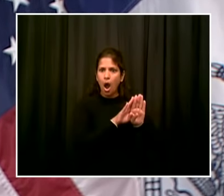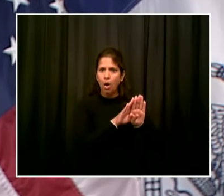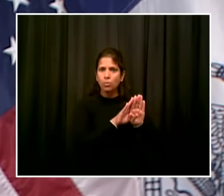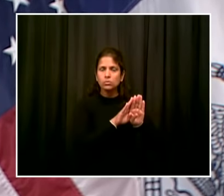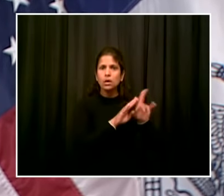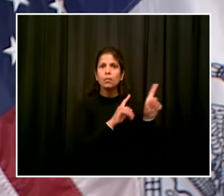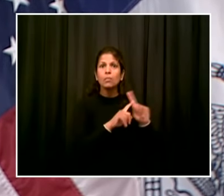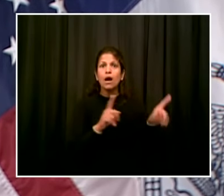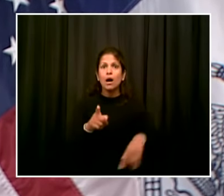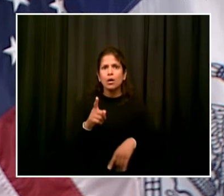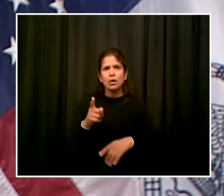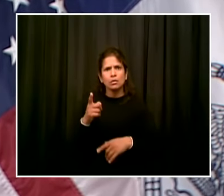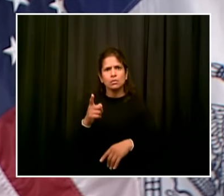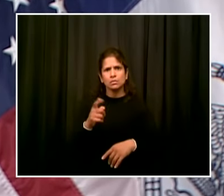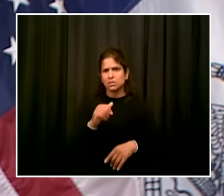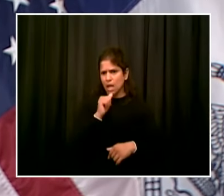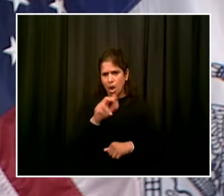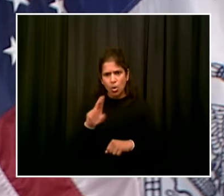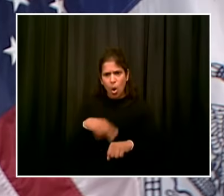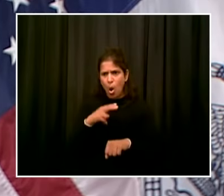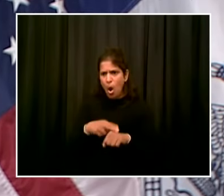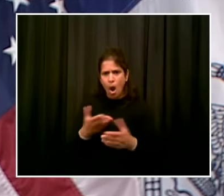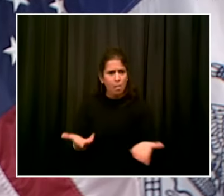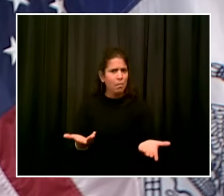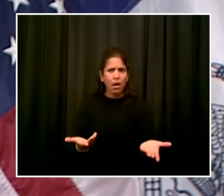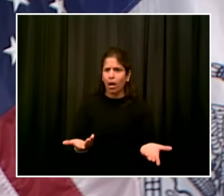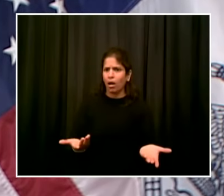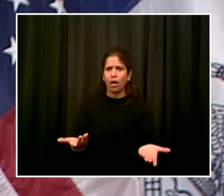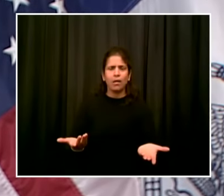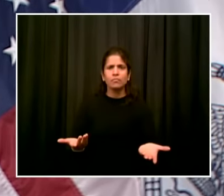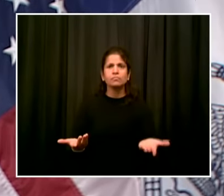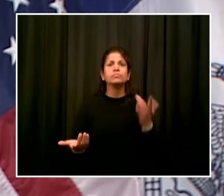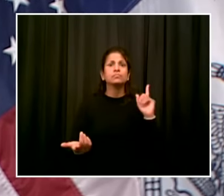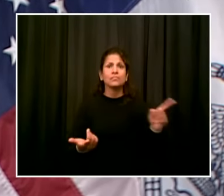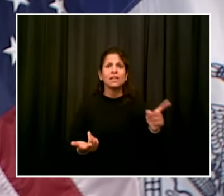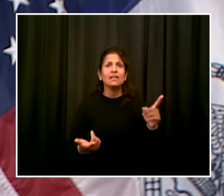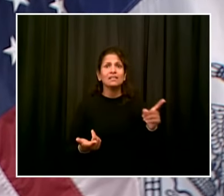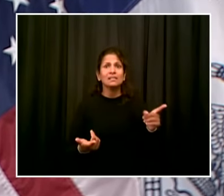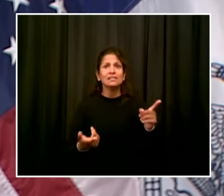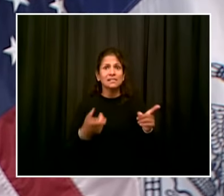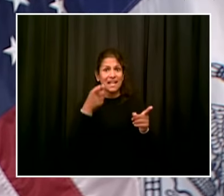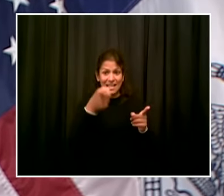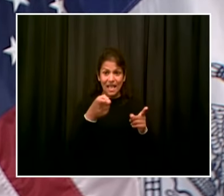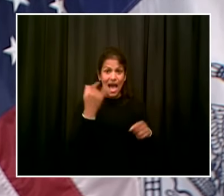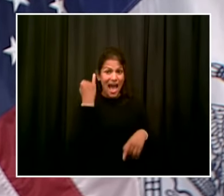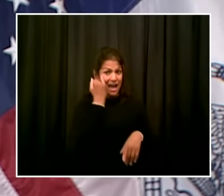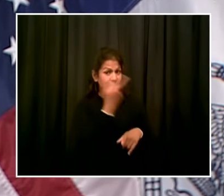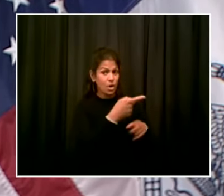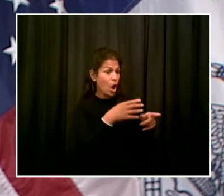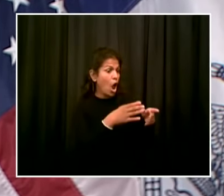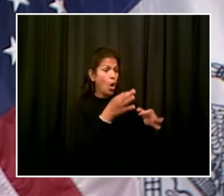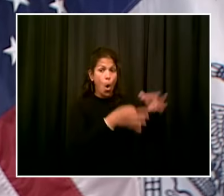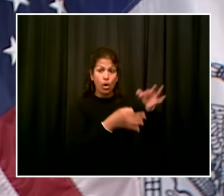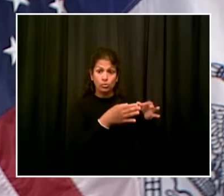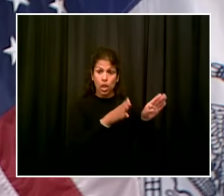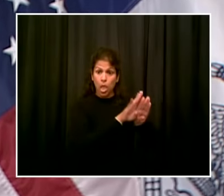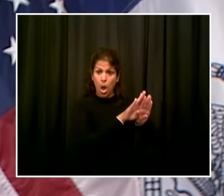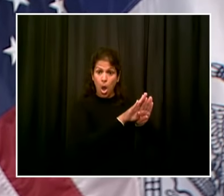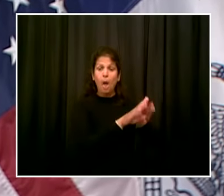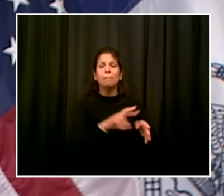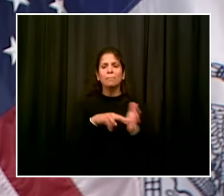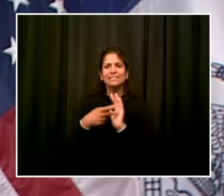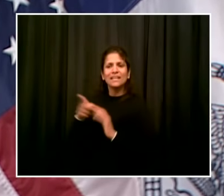is interrelated to some of the problems we're having. You don't have this kind of uptick out of nowhere without these bigger factors playing a role, including all of